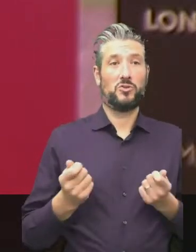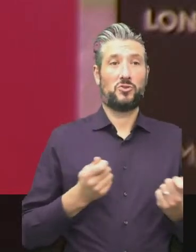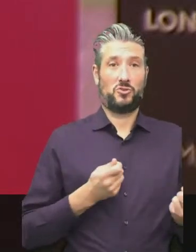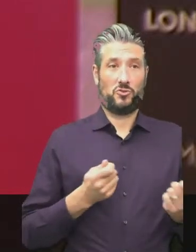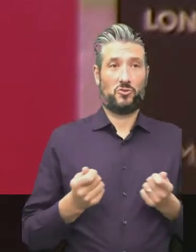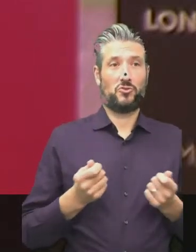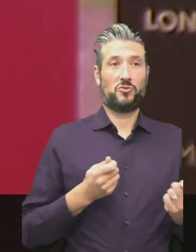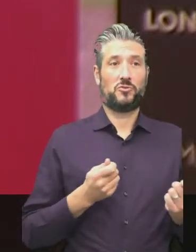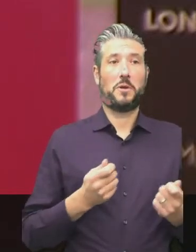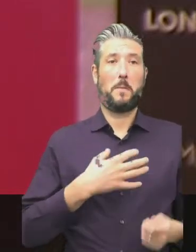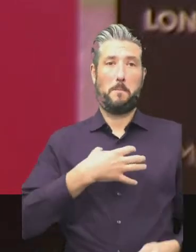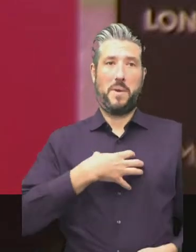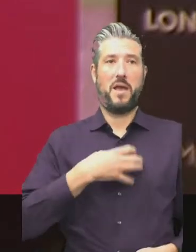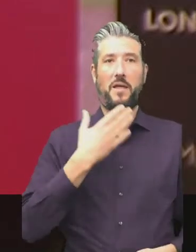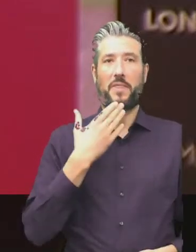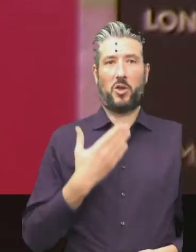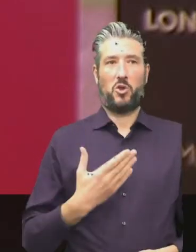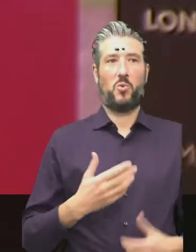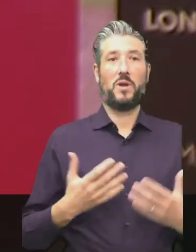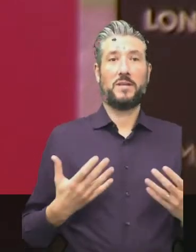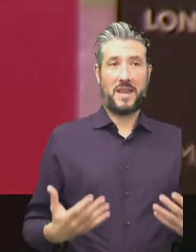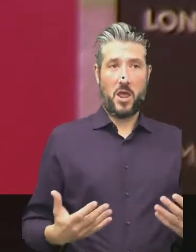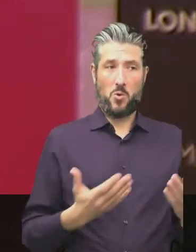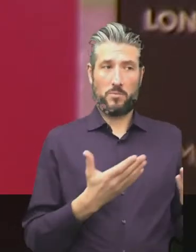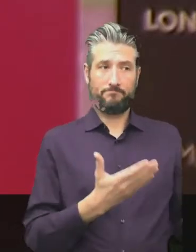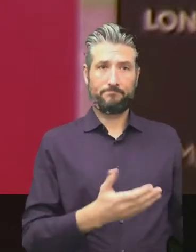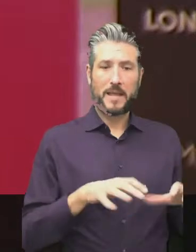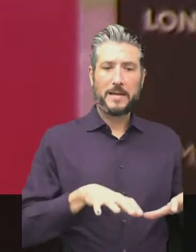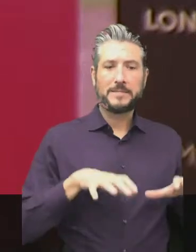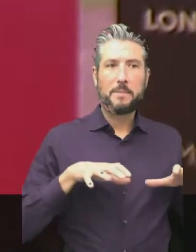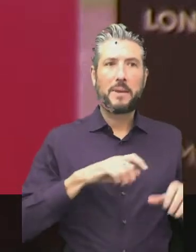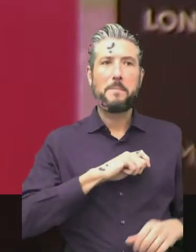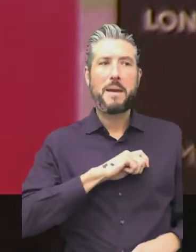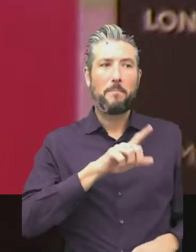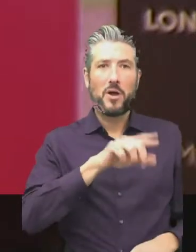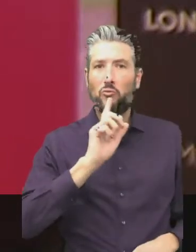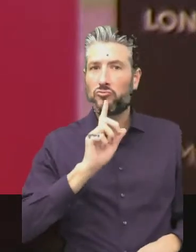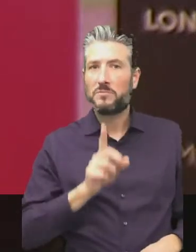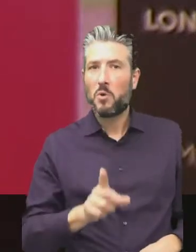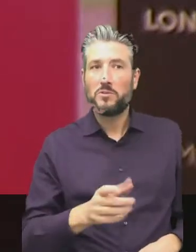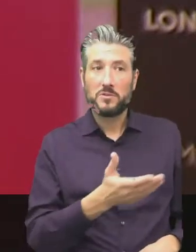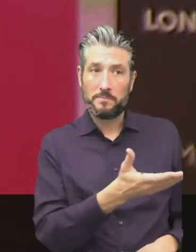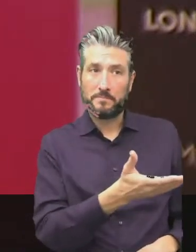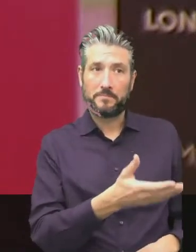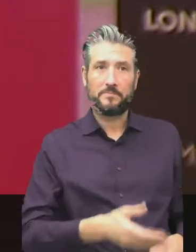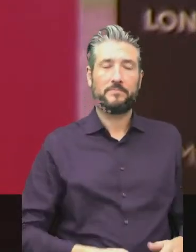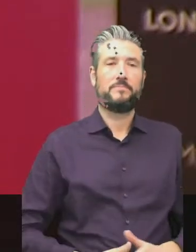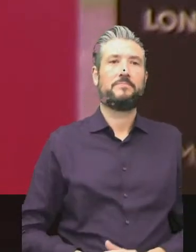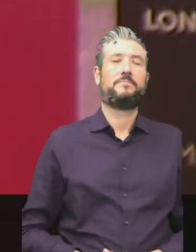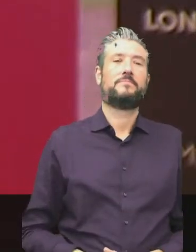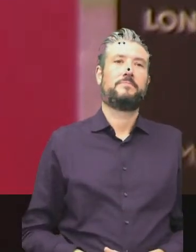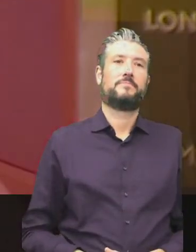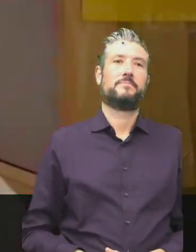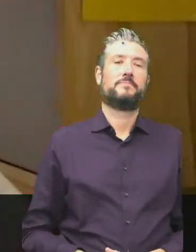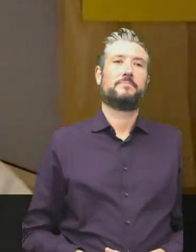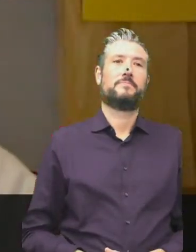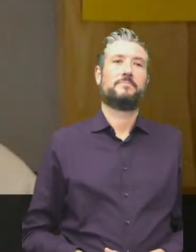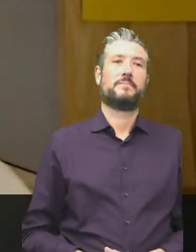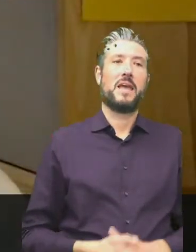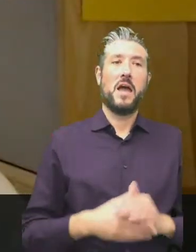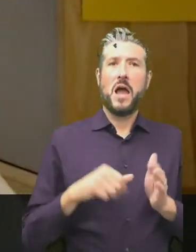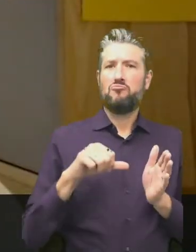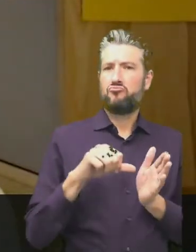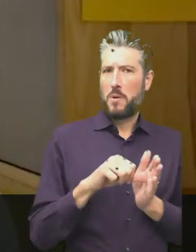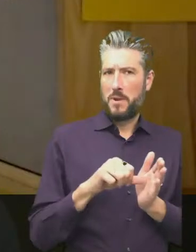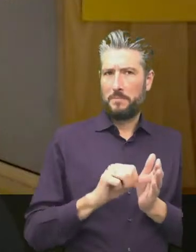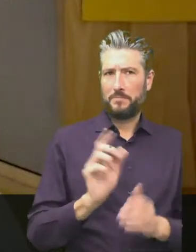Andrew Boff to respond, please? Thank you. The problem with affordability in London is because there aren't